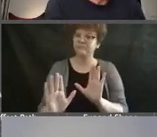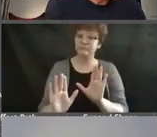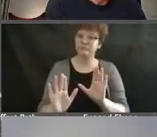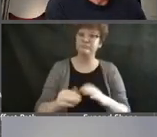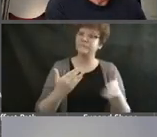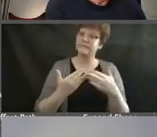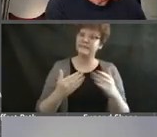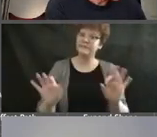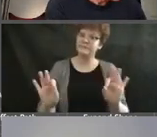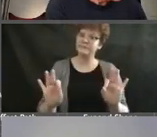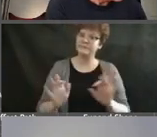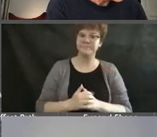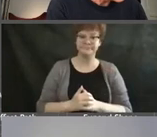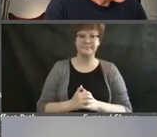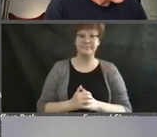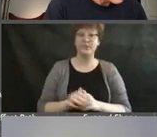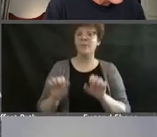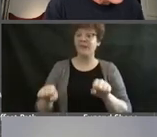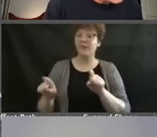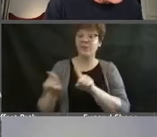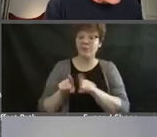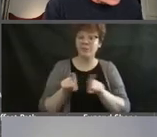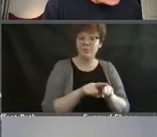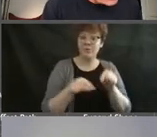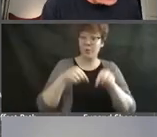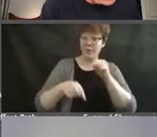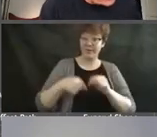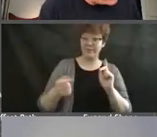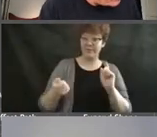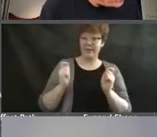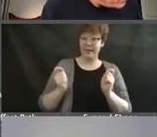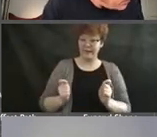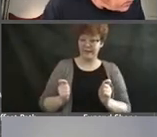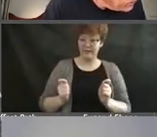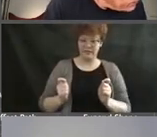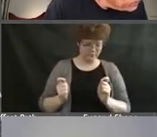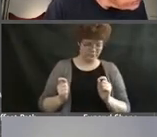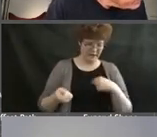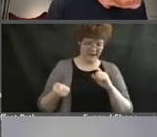So am I gonna edit that now or do I edit that later?